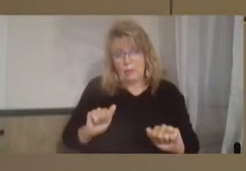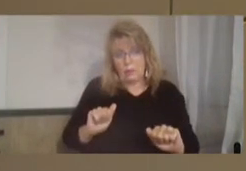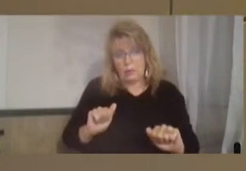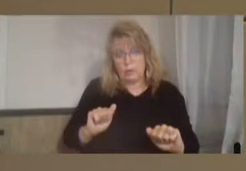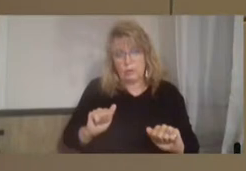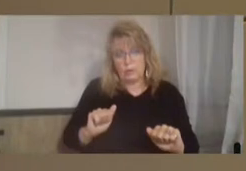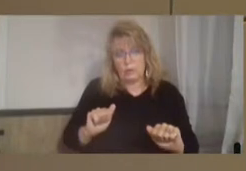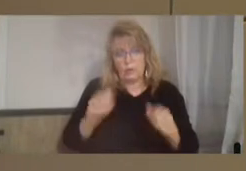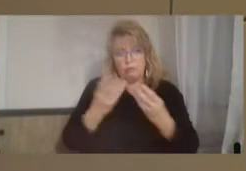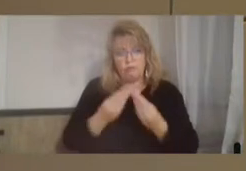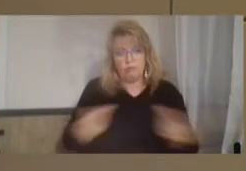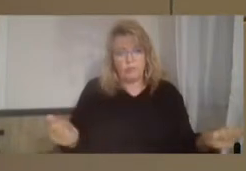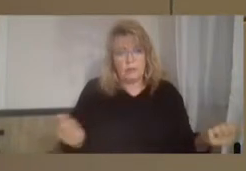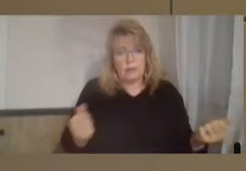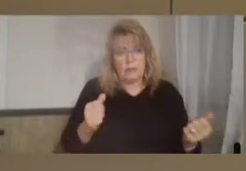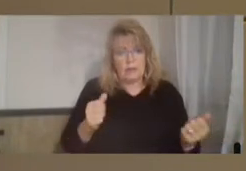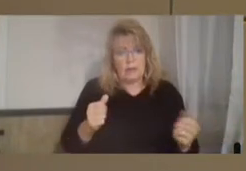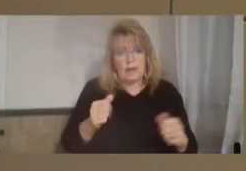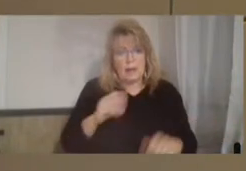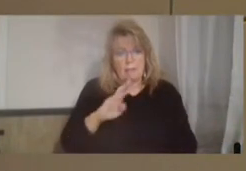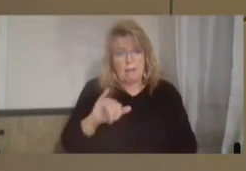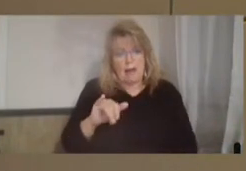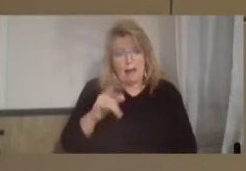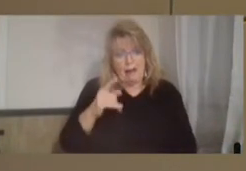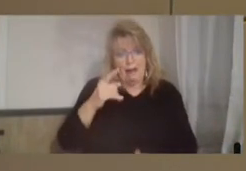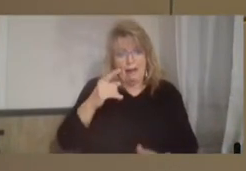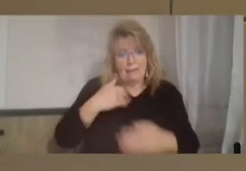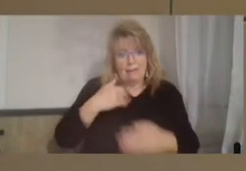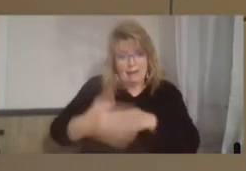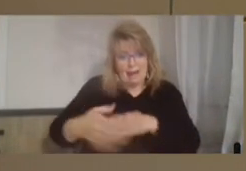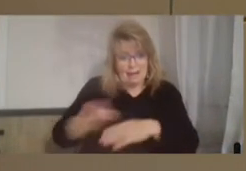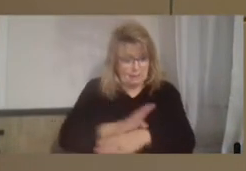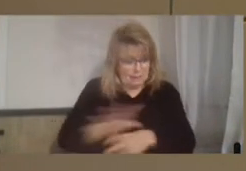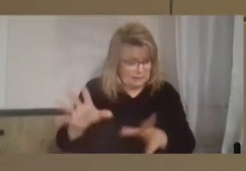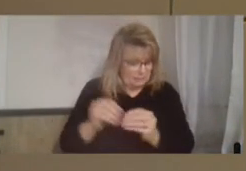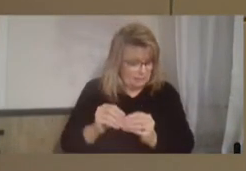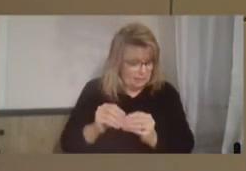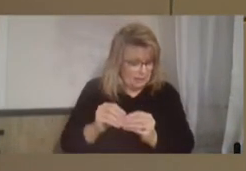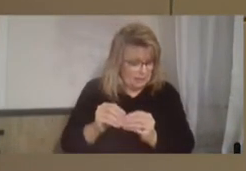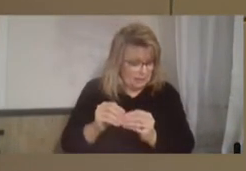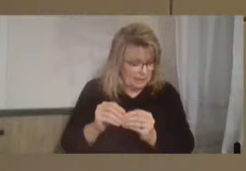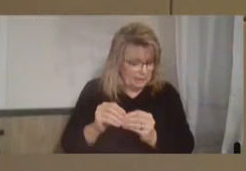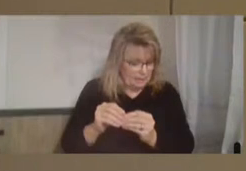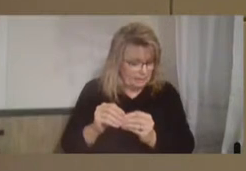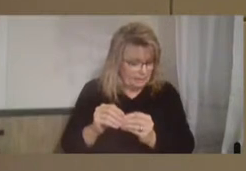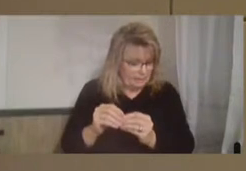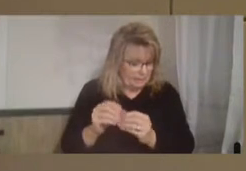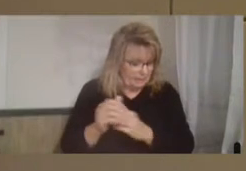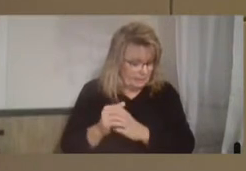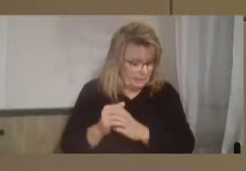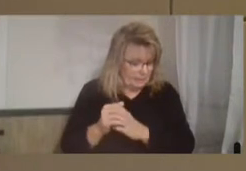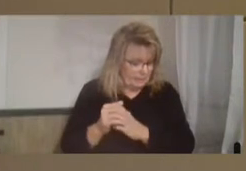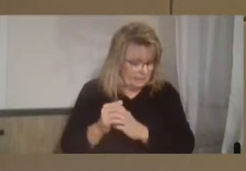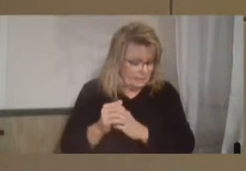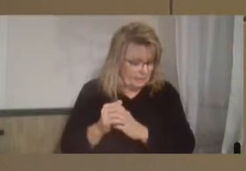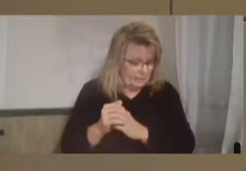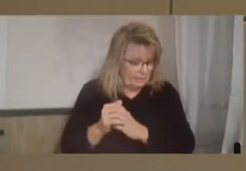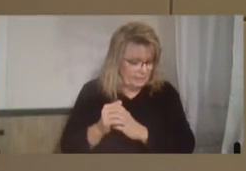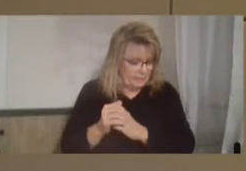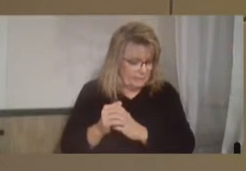resolution by next business meeting. So I do not want us to lock us in to